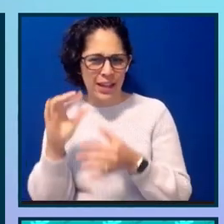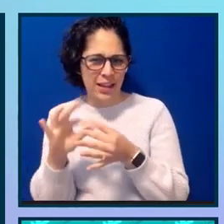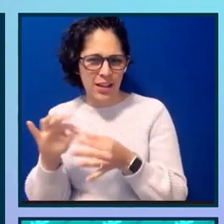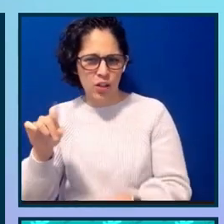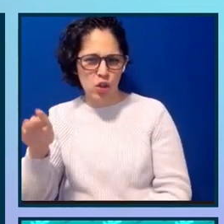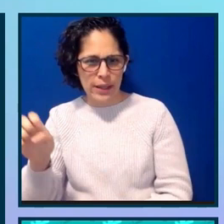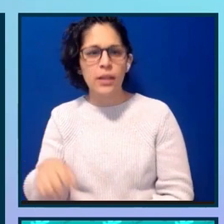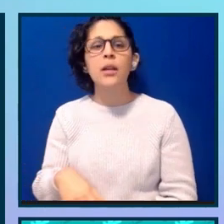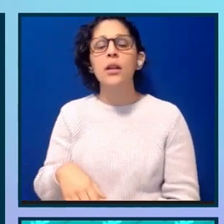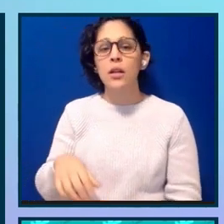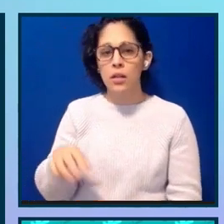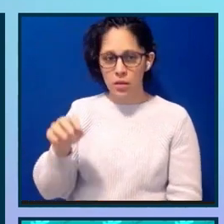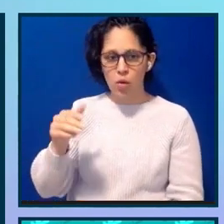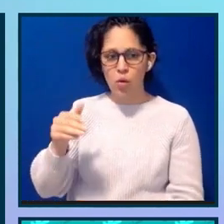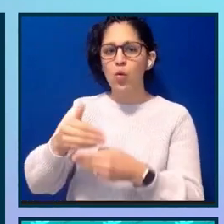menu.